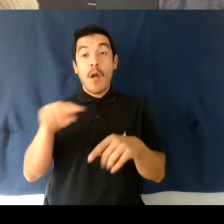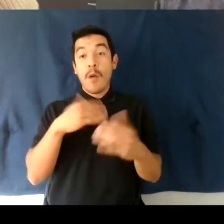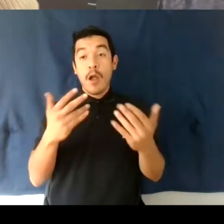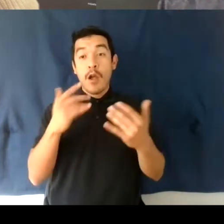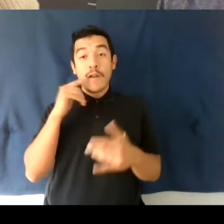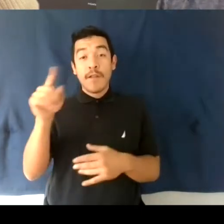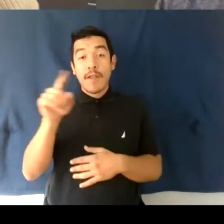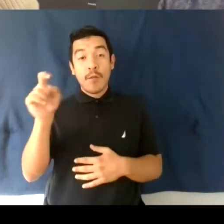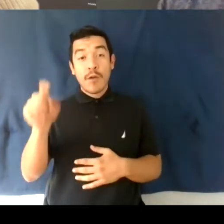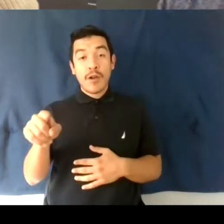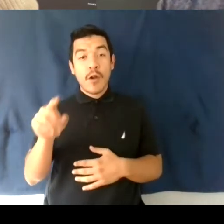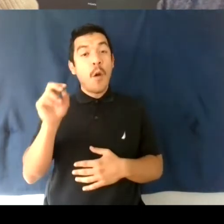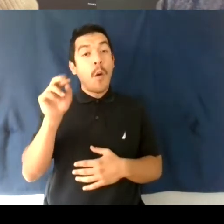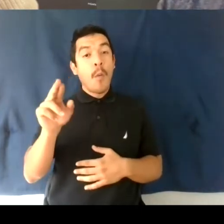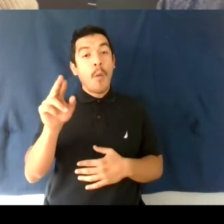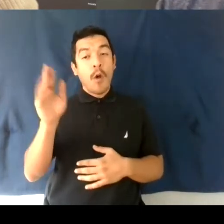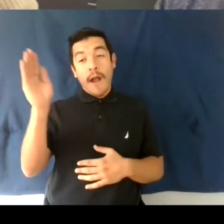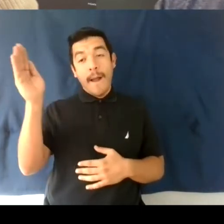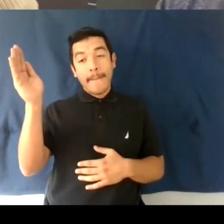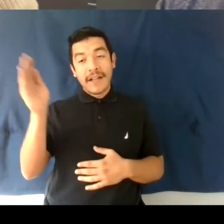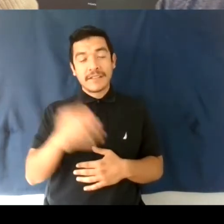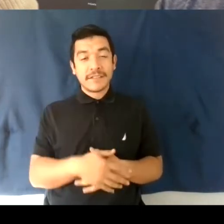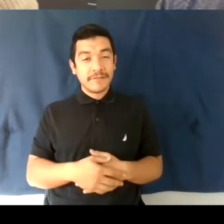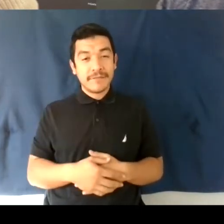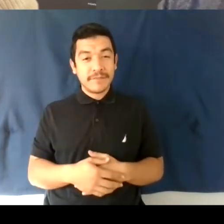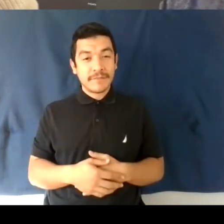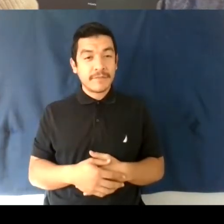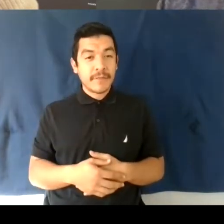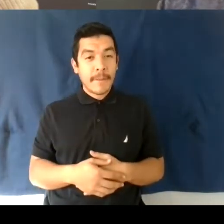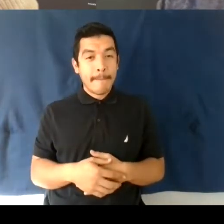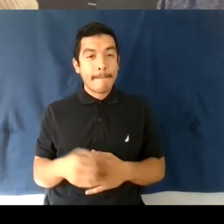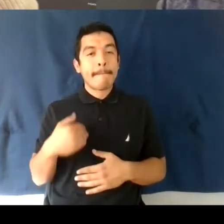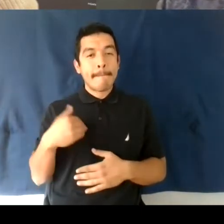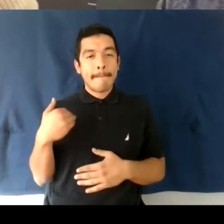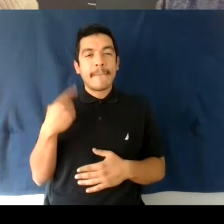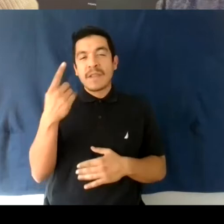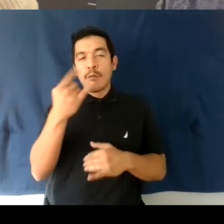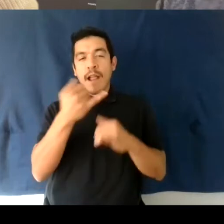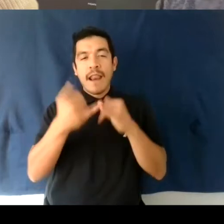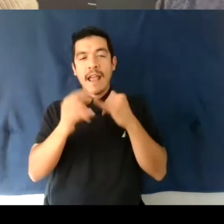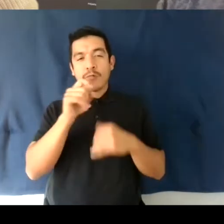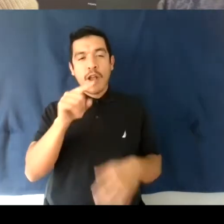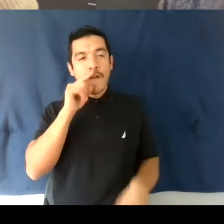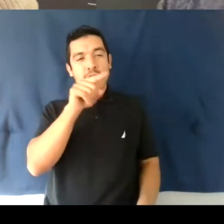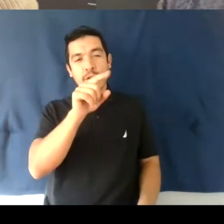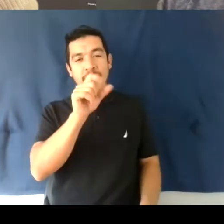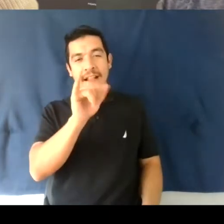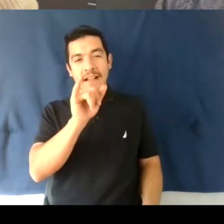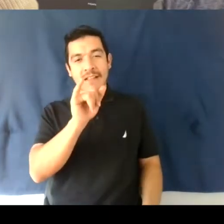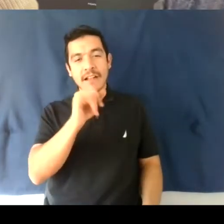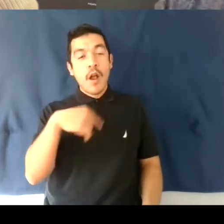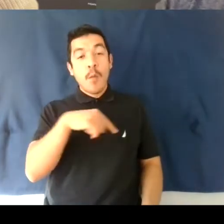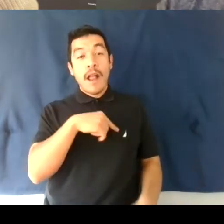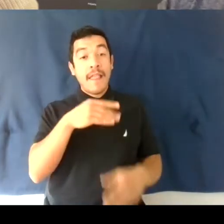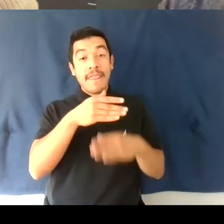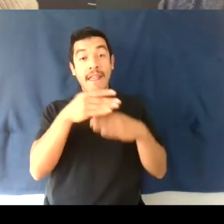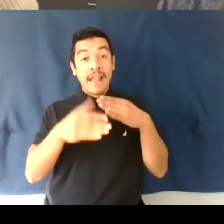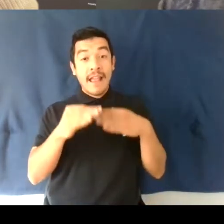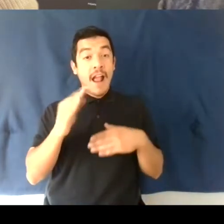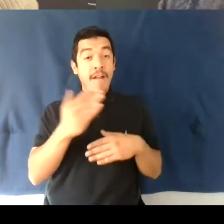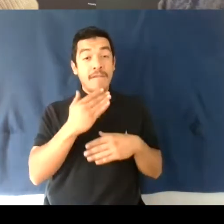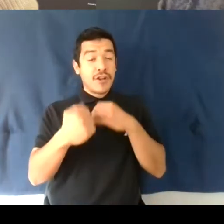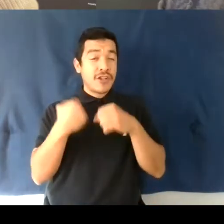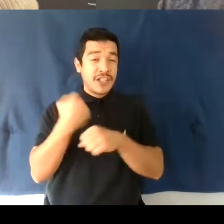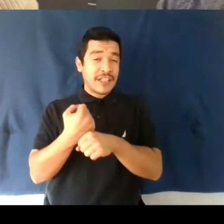those questions or comments, um, I have one last question for you. So we are at the end of the